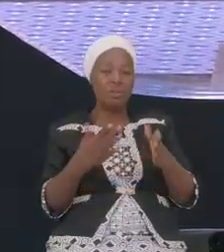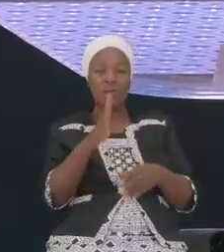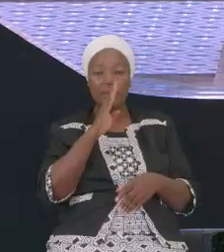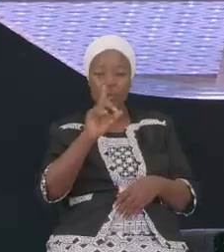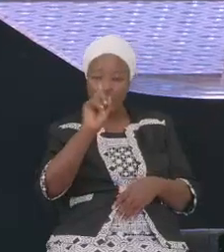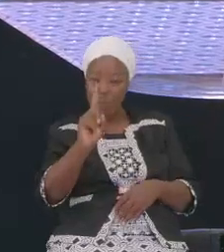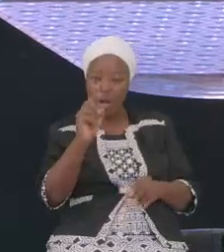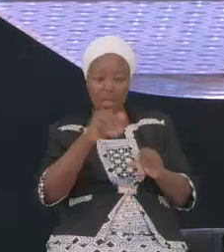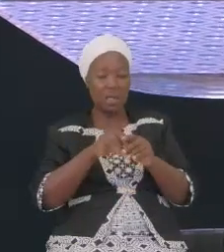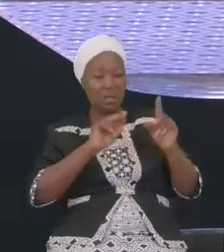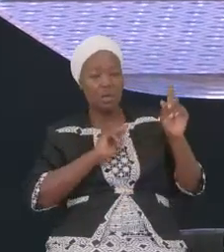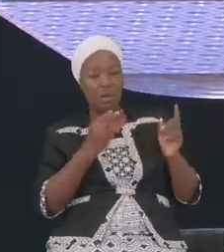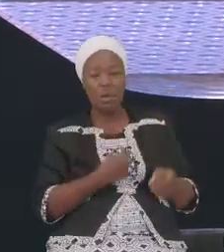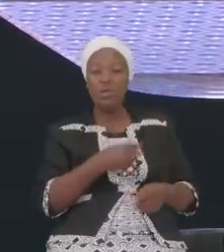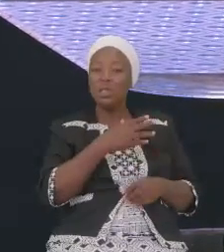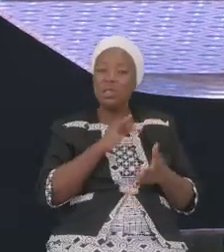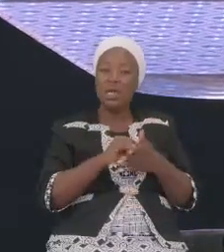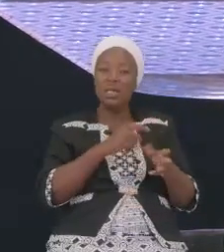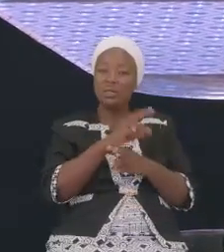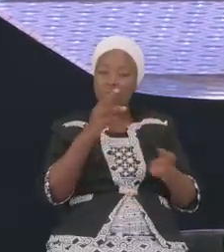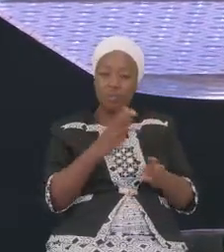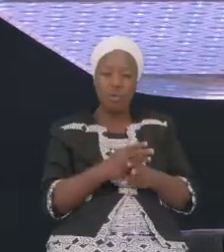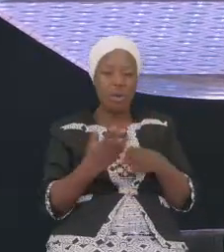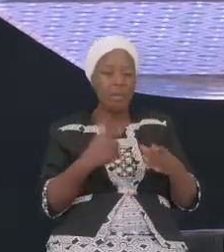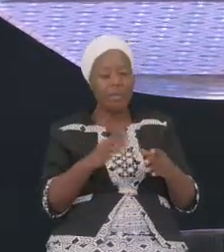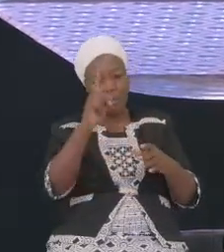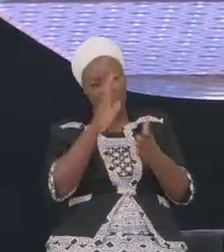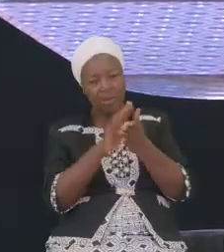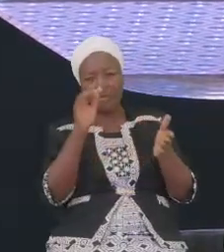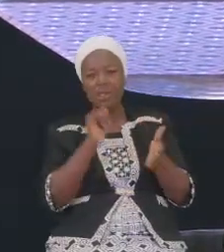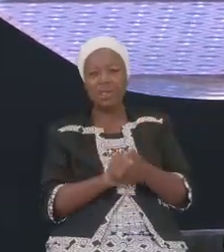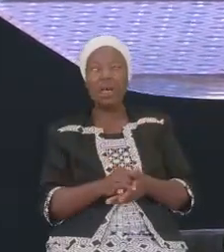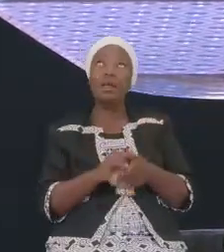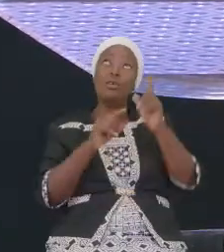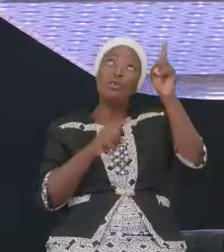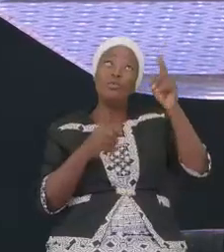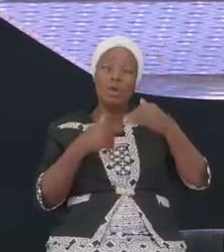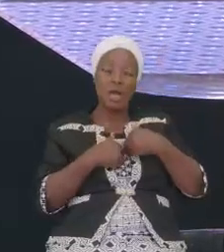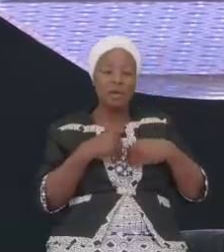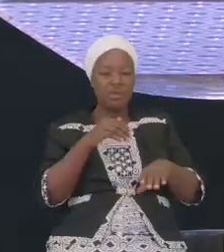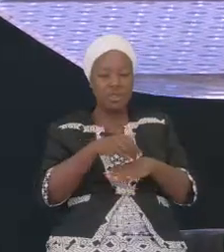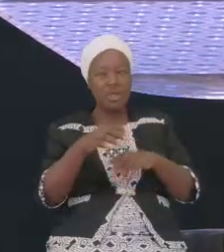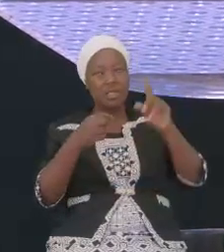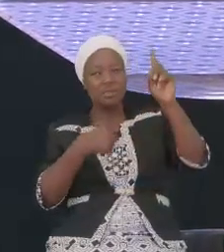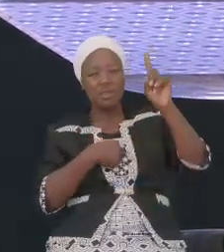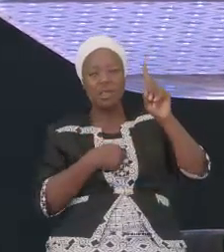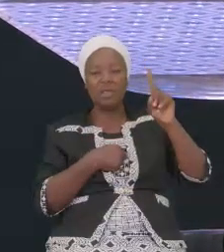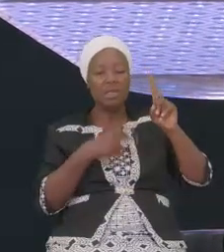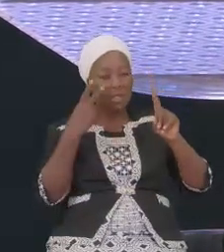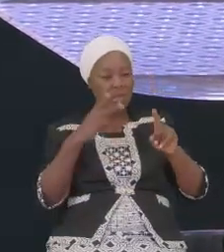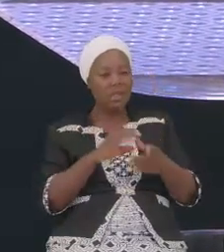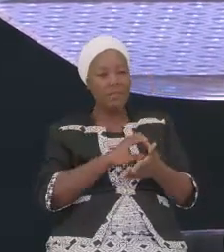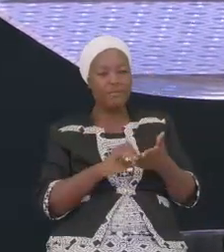one in us, that the world may believe that thou hast sent me. Look at verse